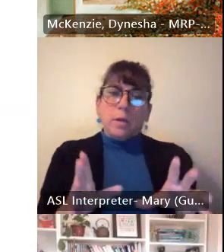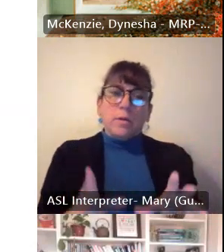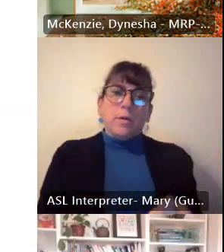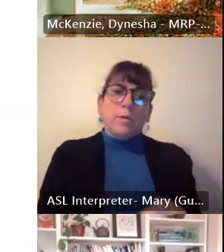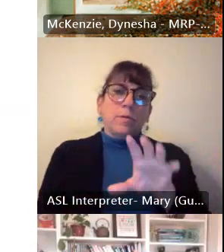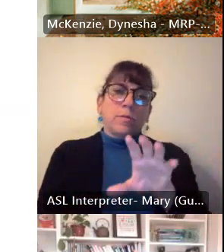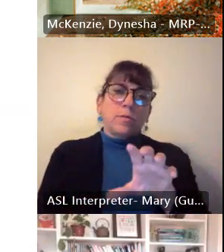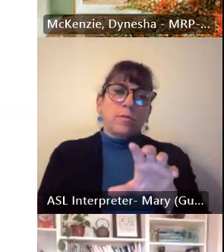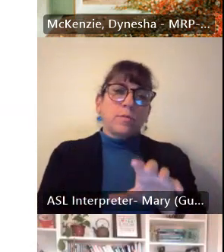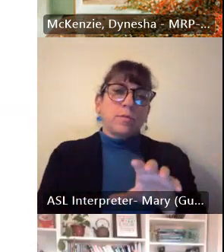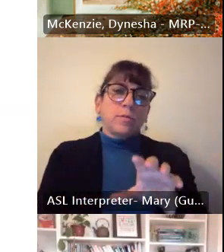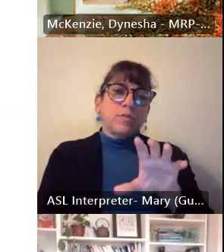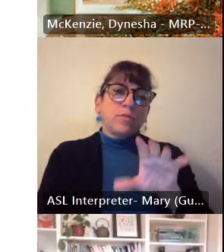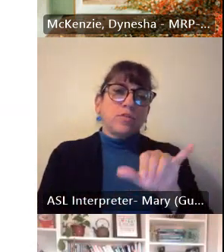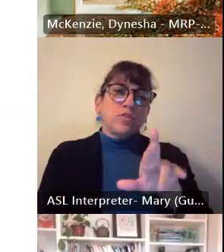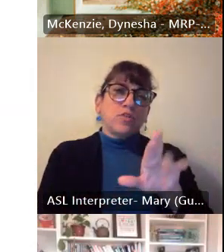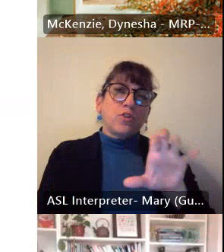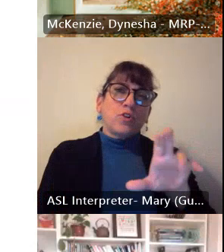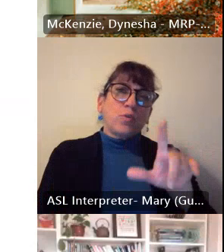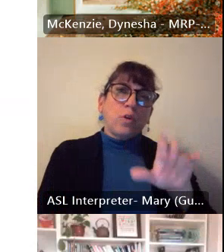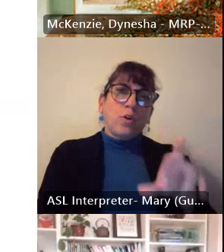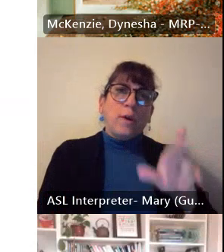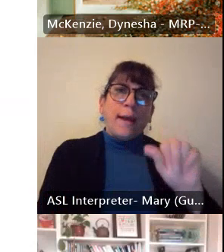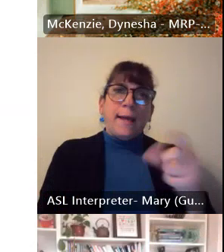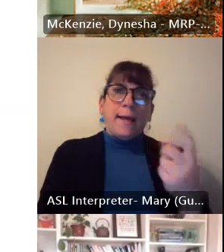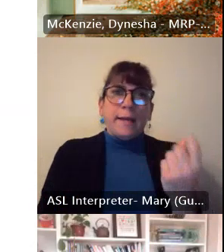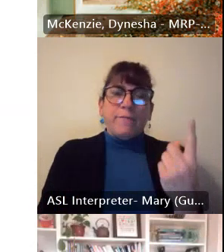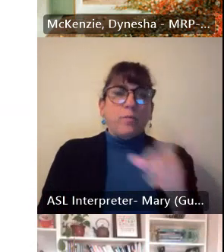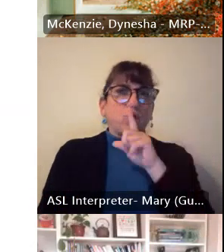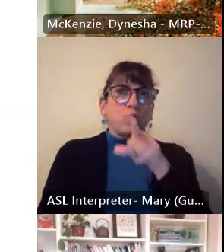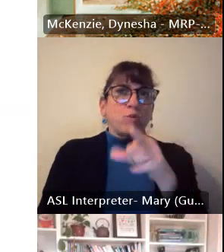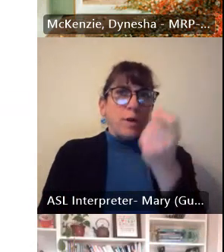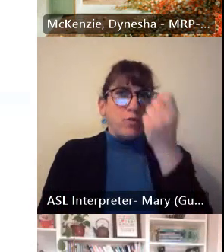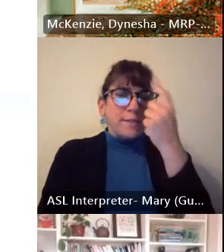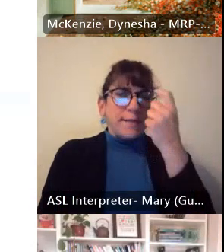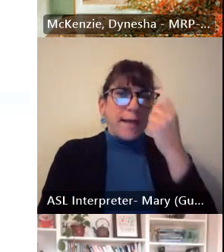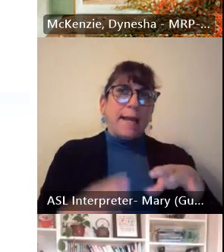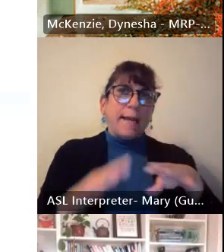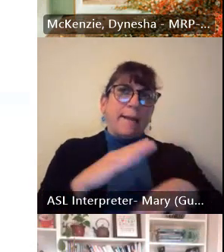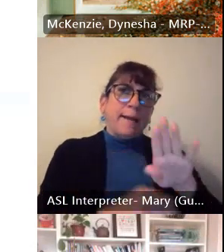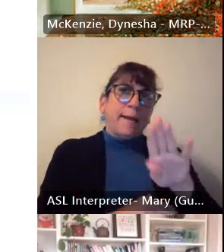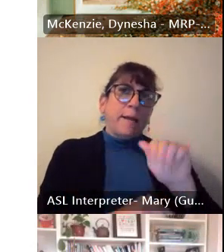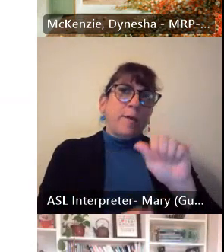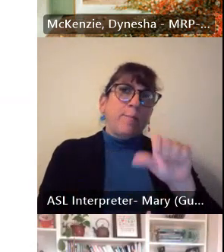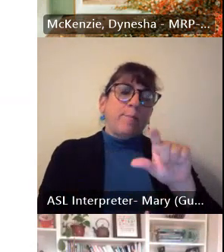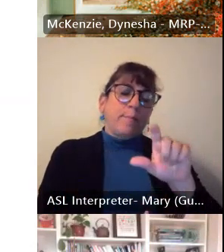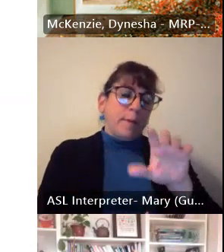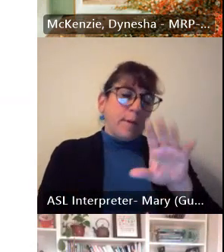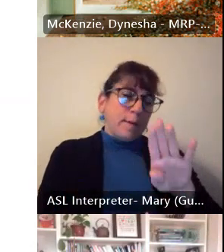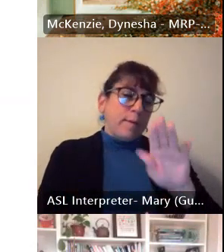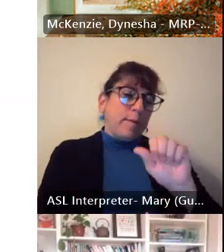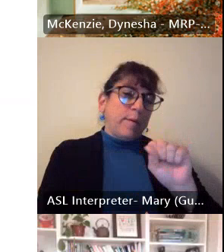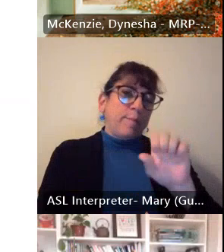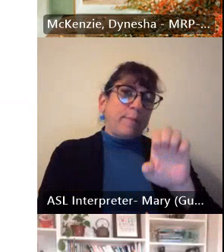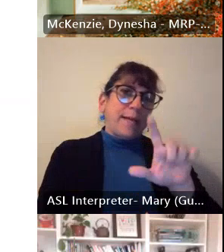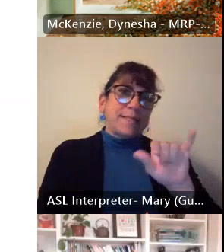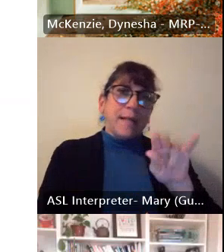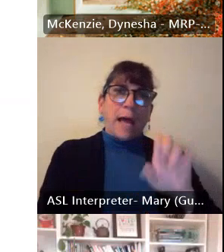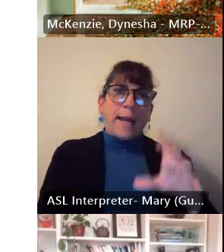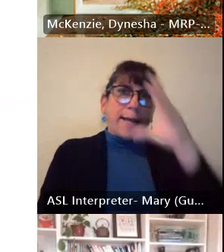A-11 and so that you make sure you understand what the baseline estimates are, where they start and where they